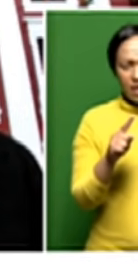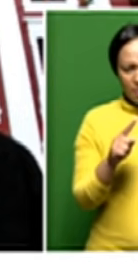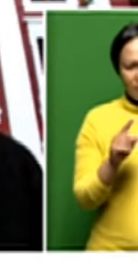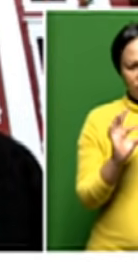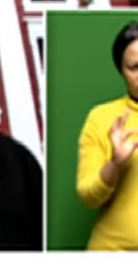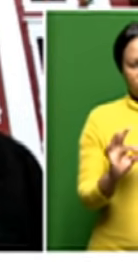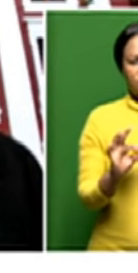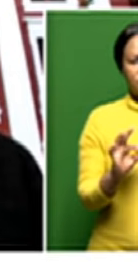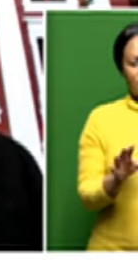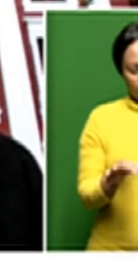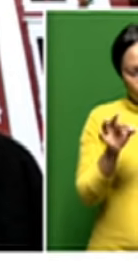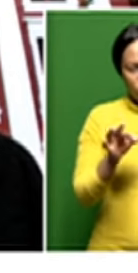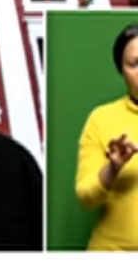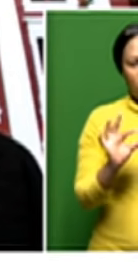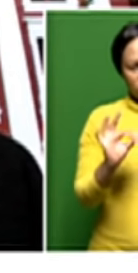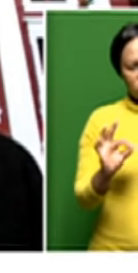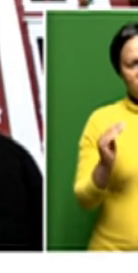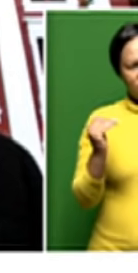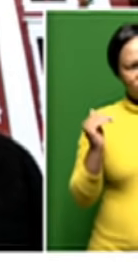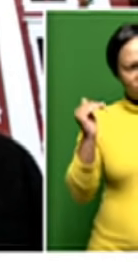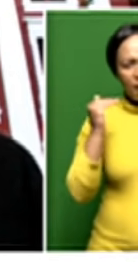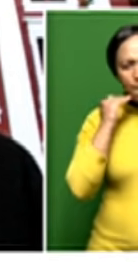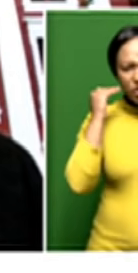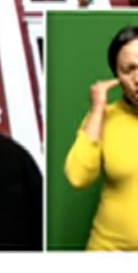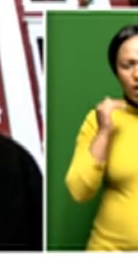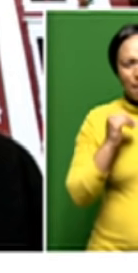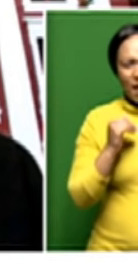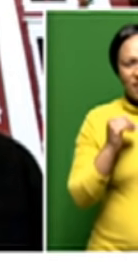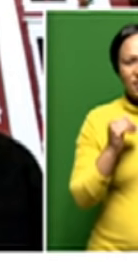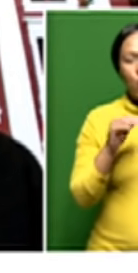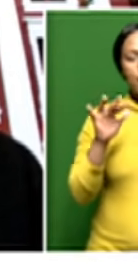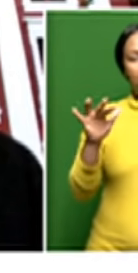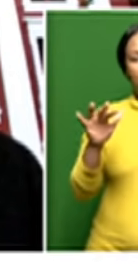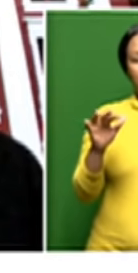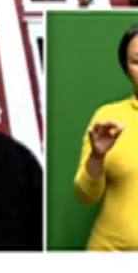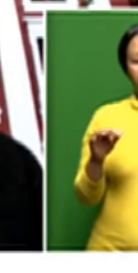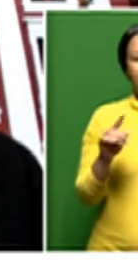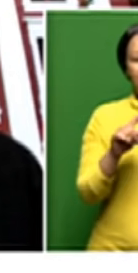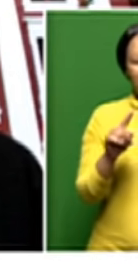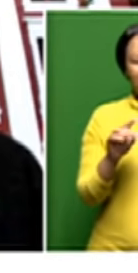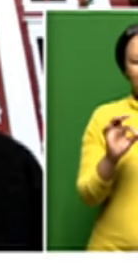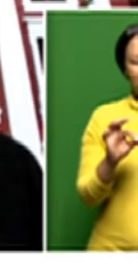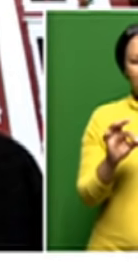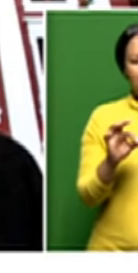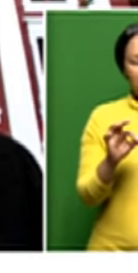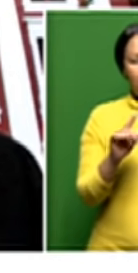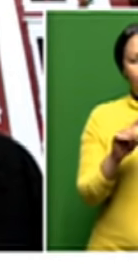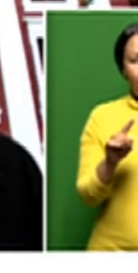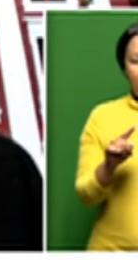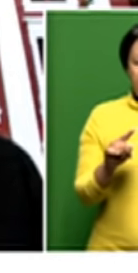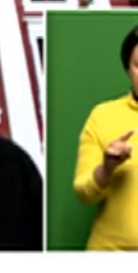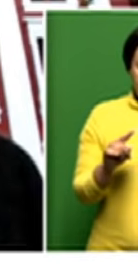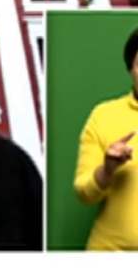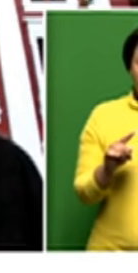astute enough and politically mature enough to deal with those differences outside of the public eye. What has gone down doesn't bode well for the image